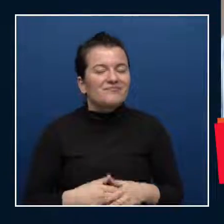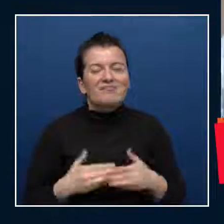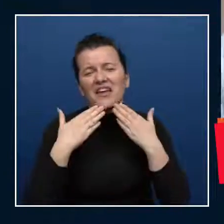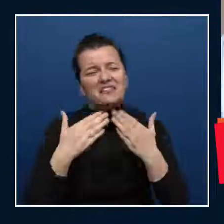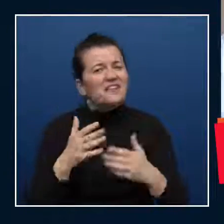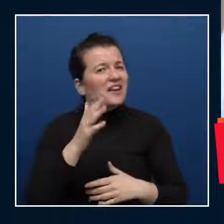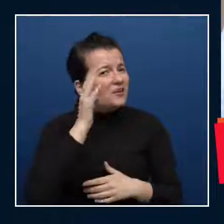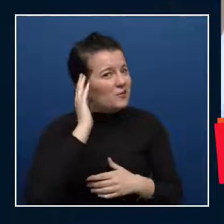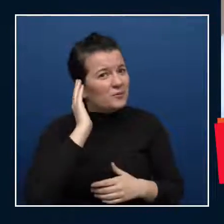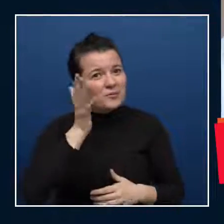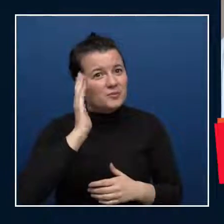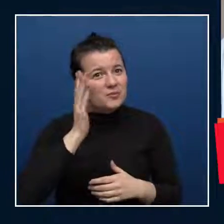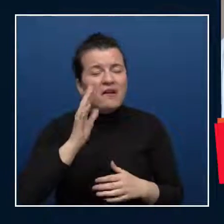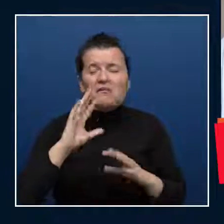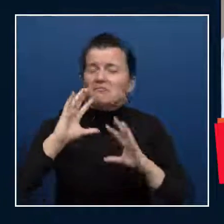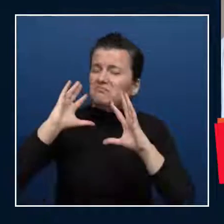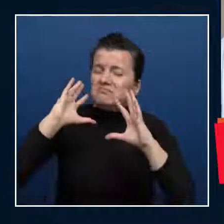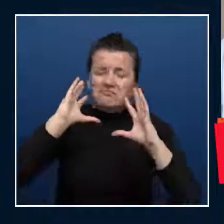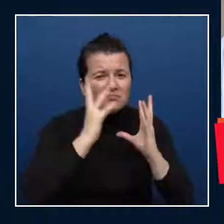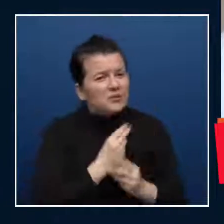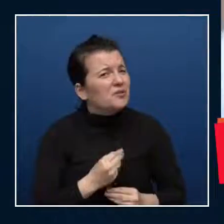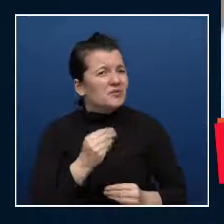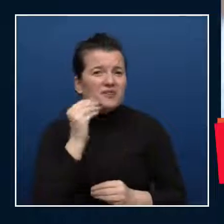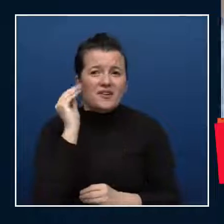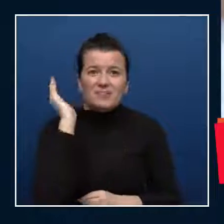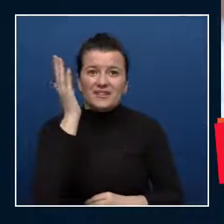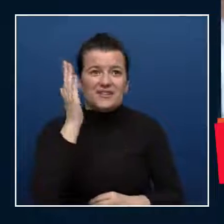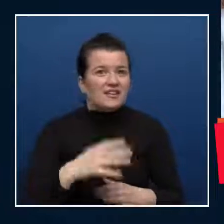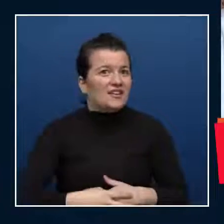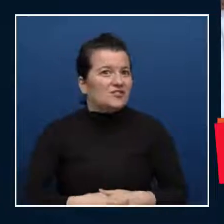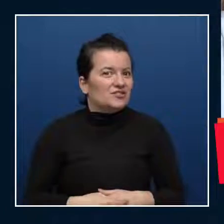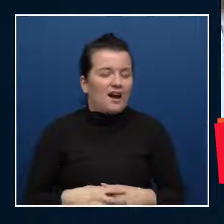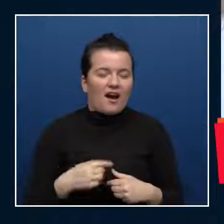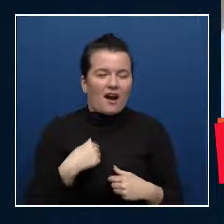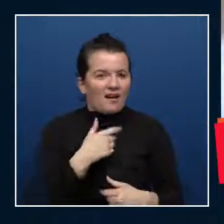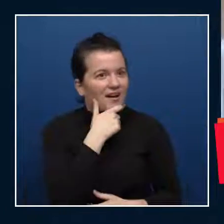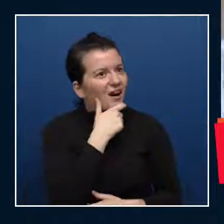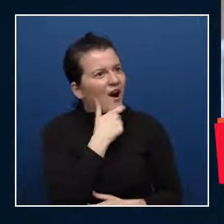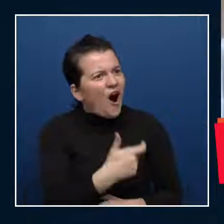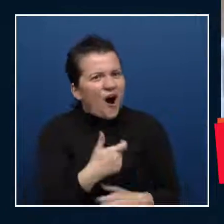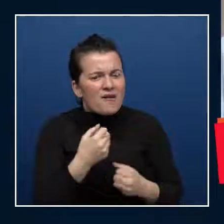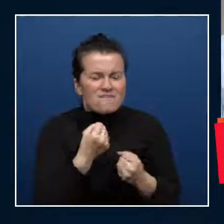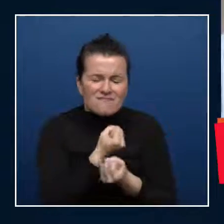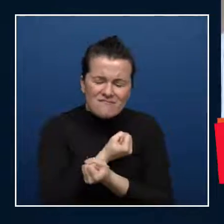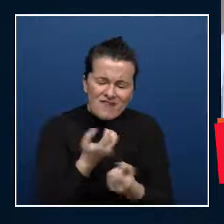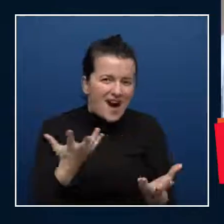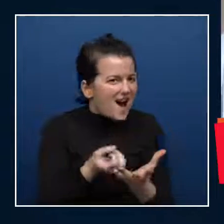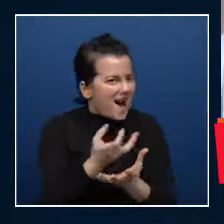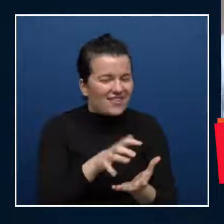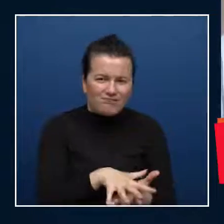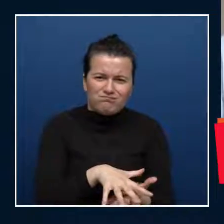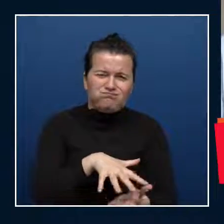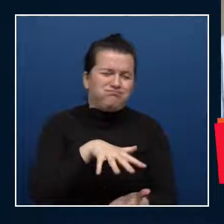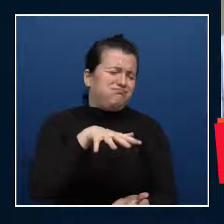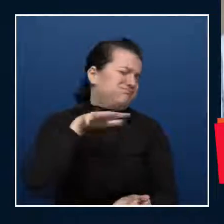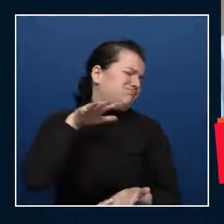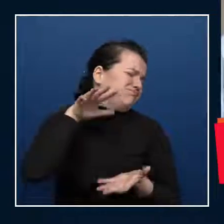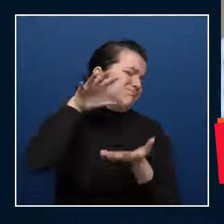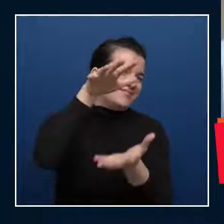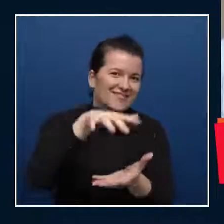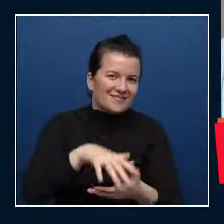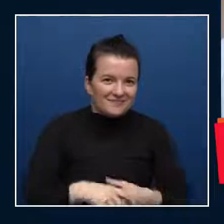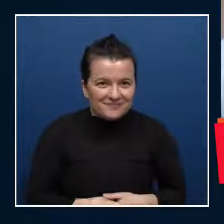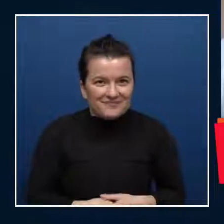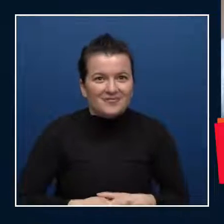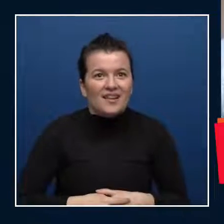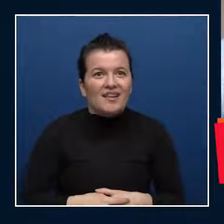It was a wonderful, wonderful presentation. I learned absolutely loads. I thought, so there was an awful lot I didn't know